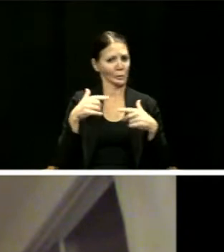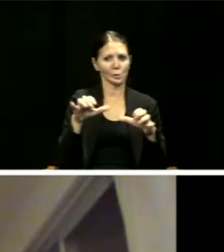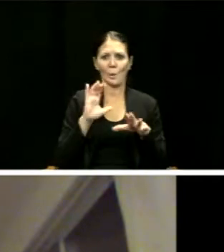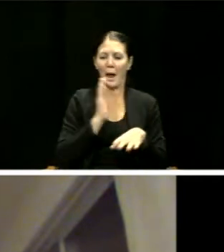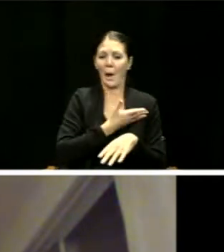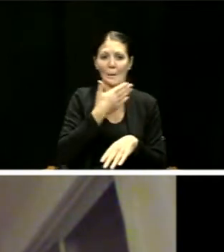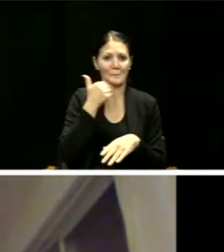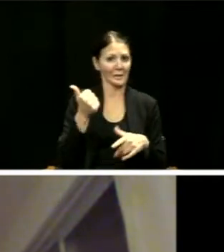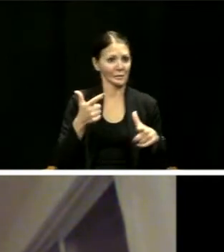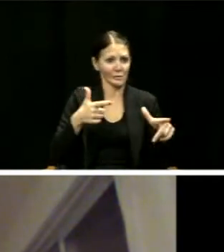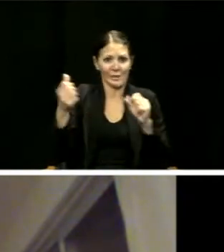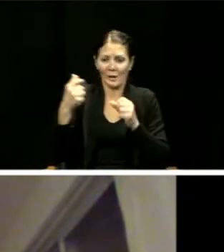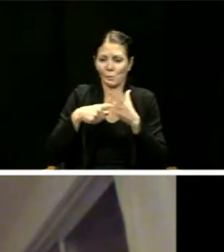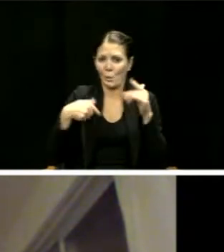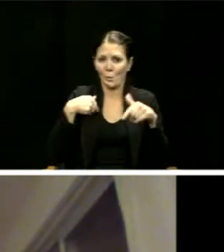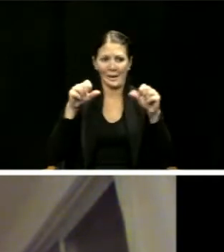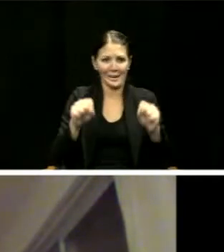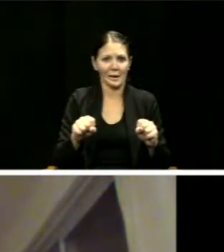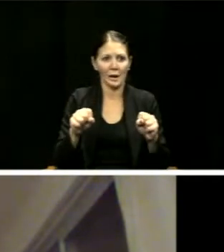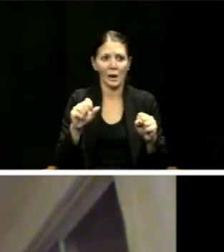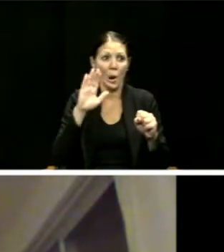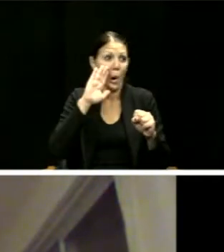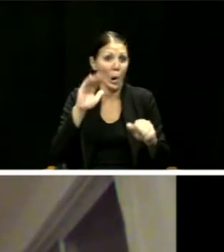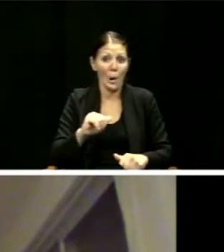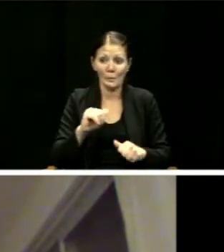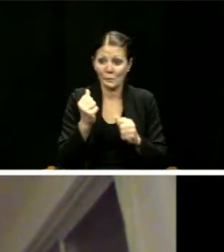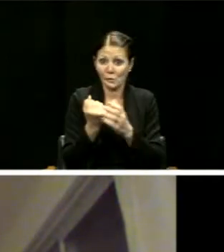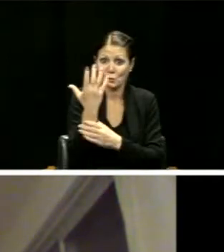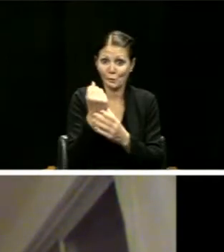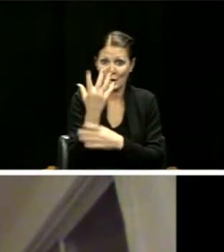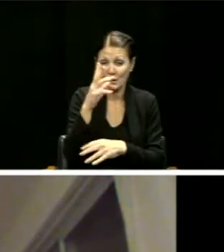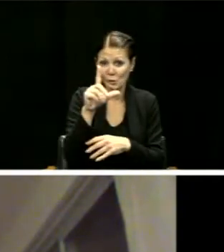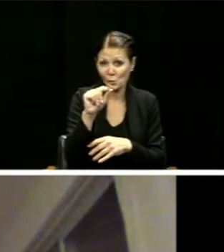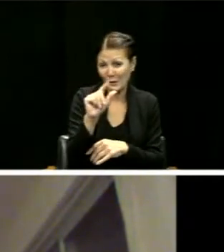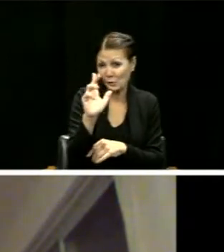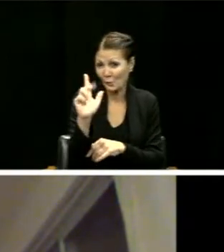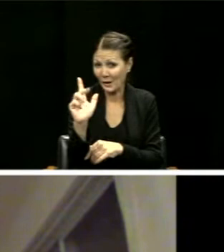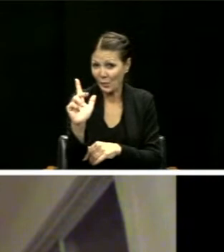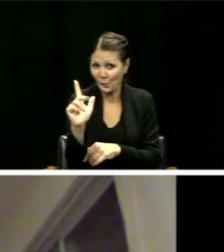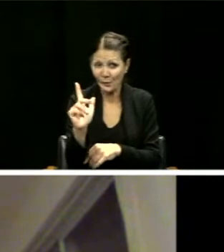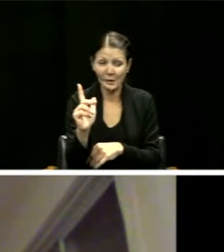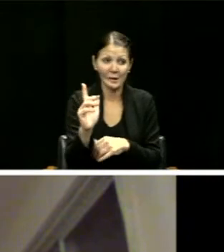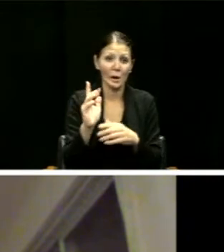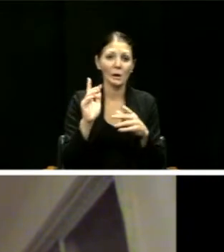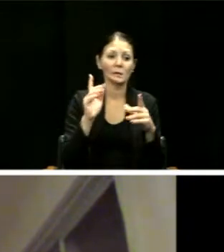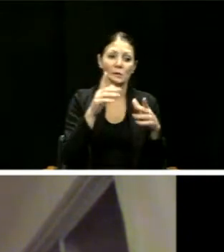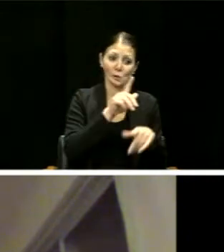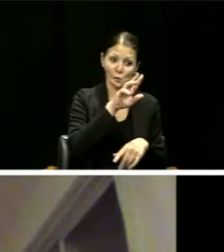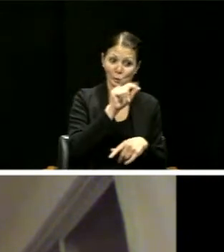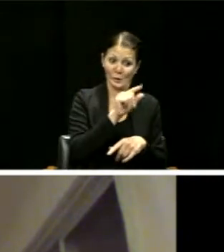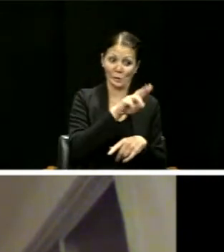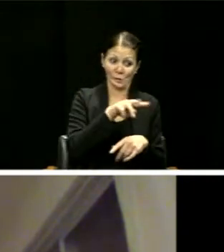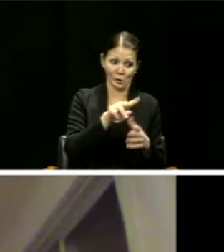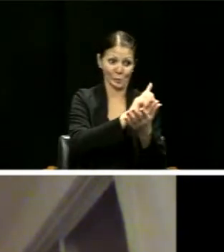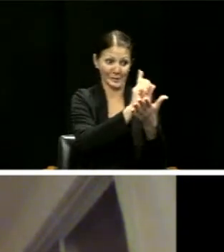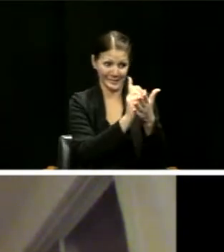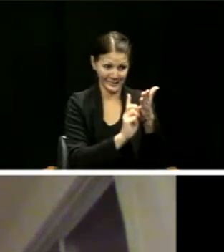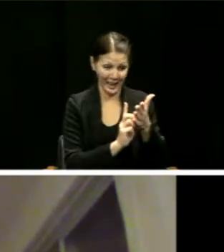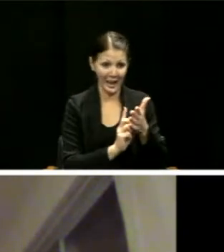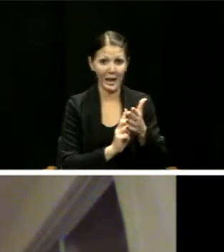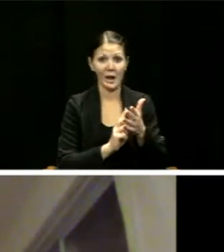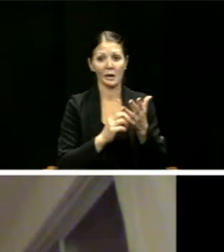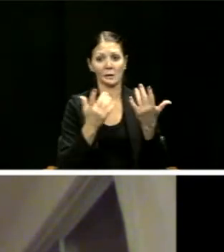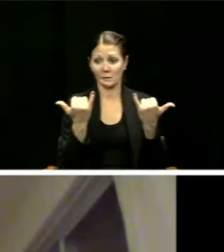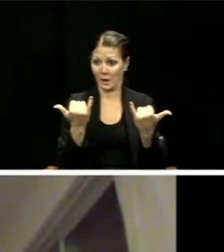is what we said. It probably would be as soon as the spring of 2023, allowing 2022 to do the design, and then they're lining